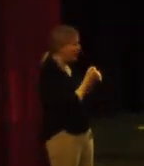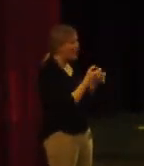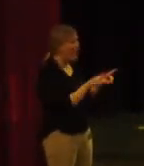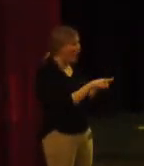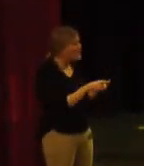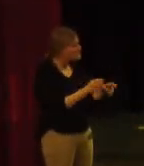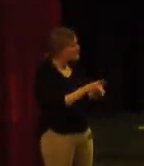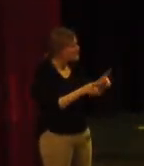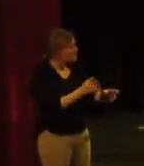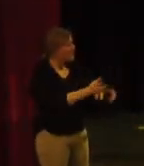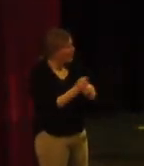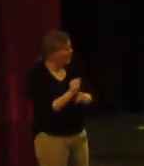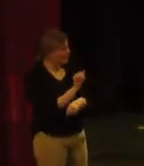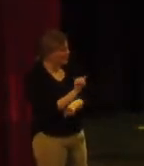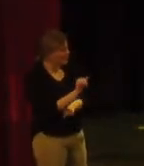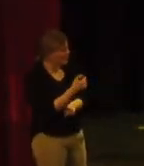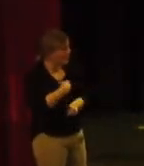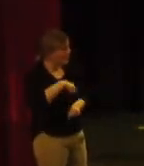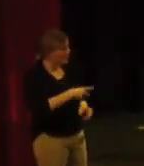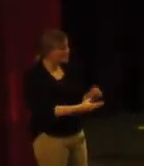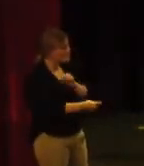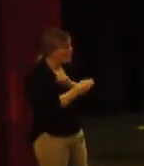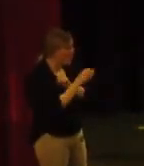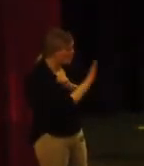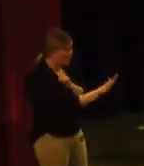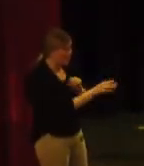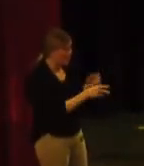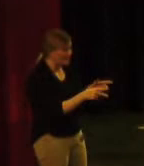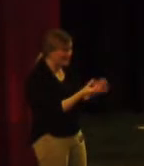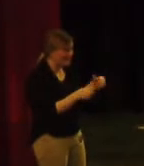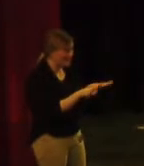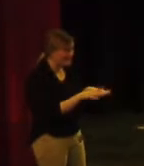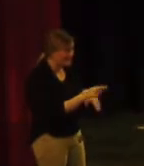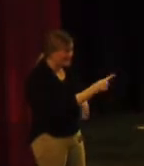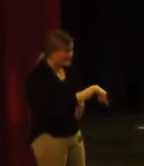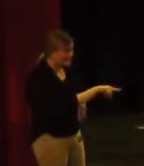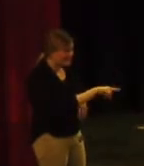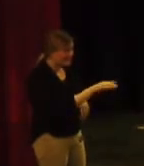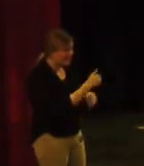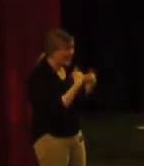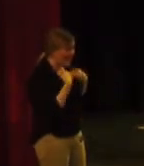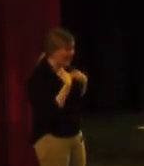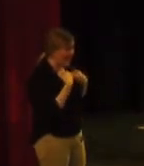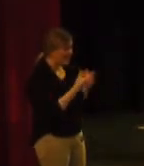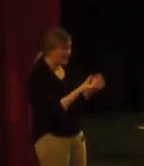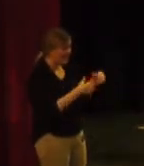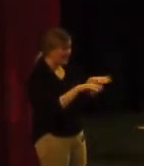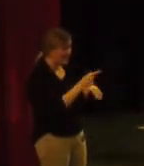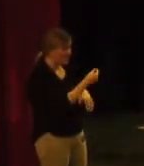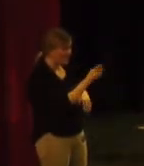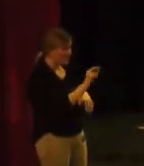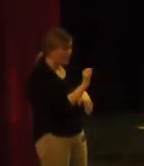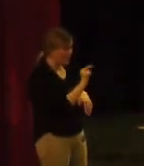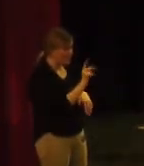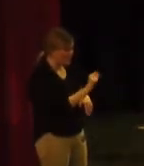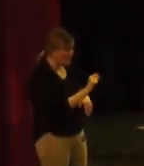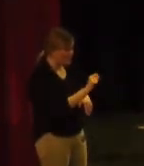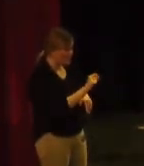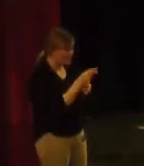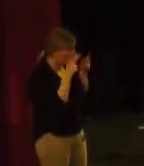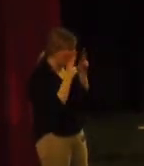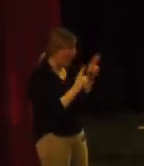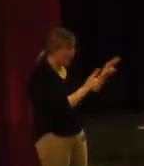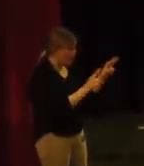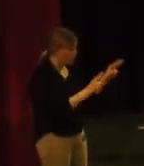the things we did is we took their land away. The people that were there had land grants from the Spanish government that were honored by the